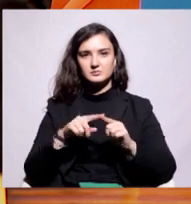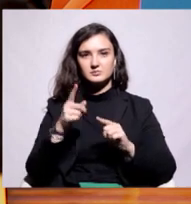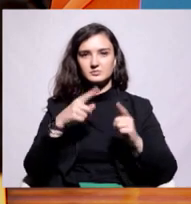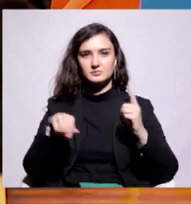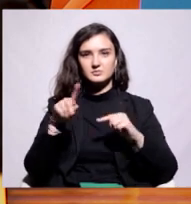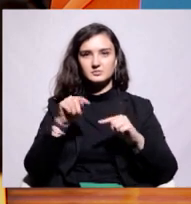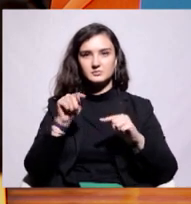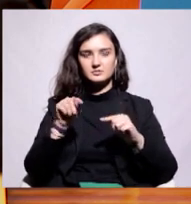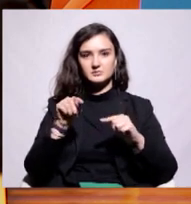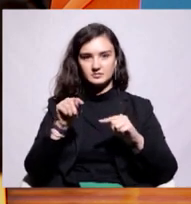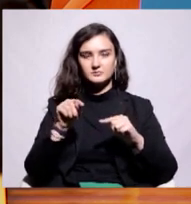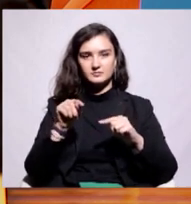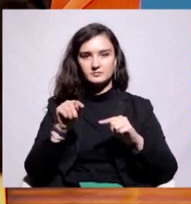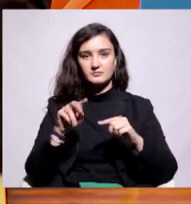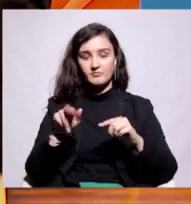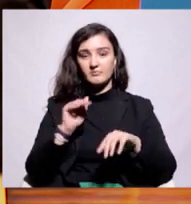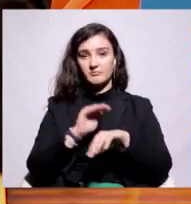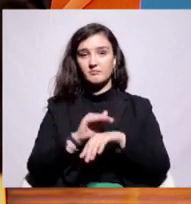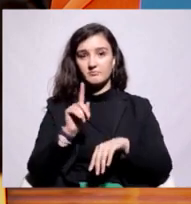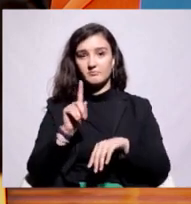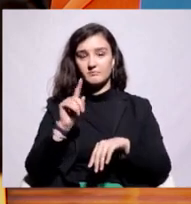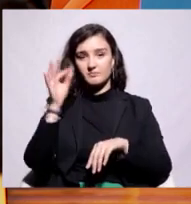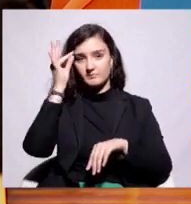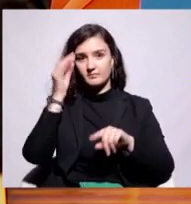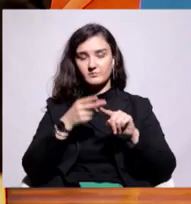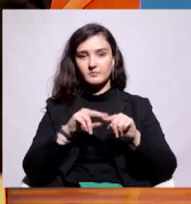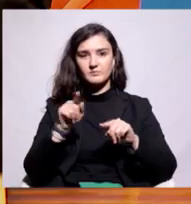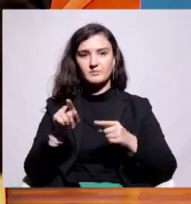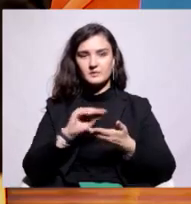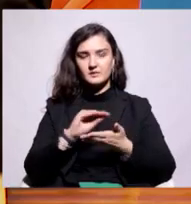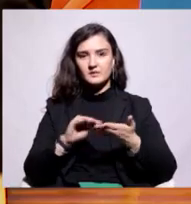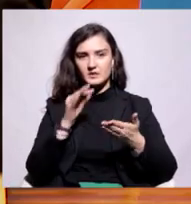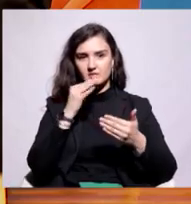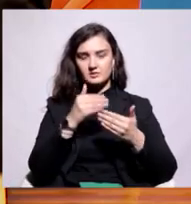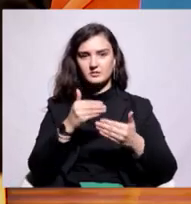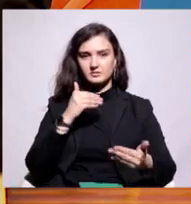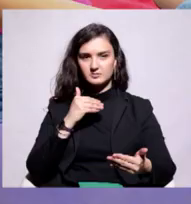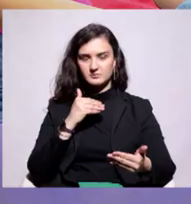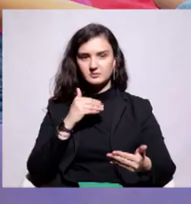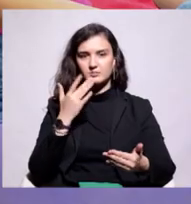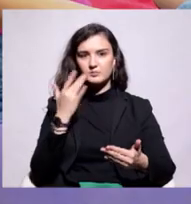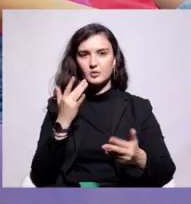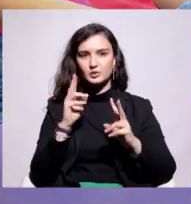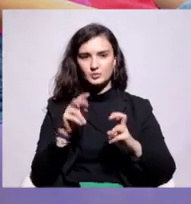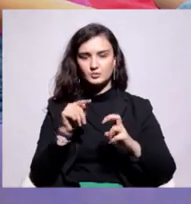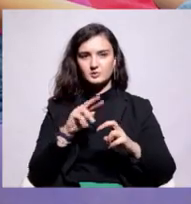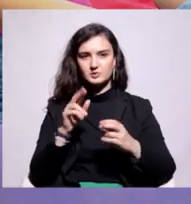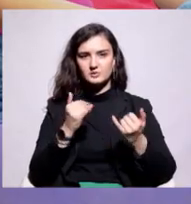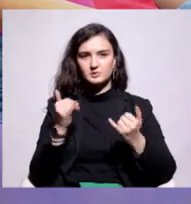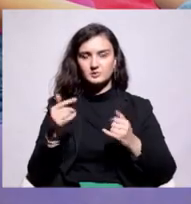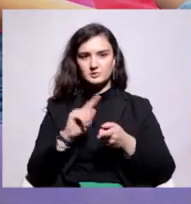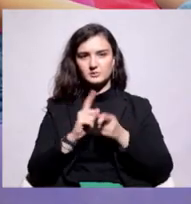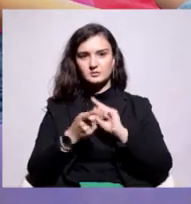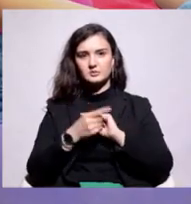of satire within him. And in fact, if you remember, he had been writing satire earlier, political satire, and now he's just turning